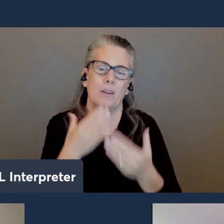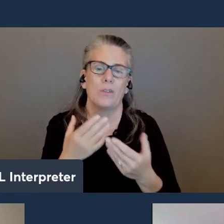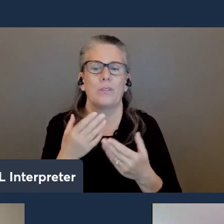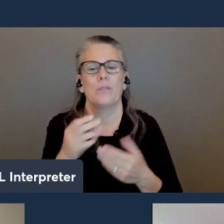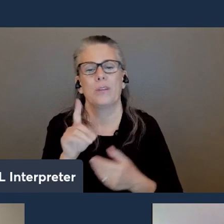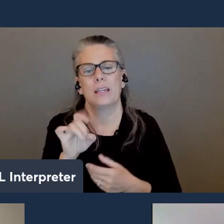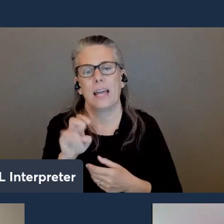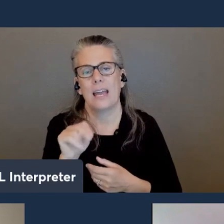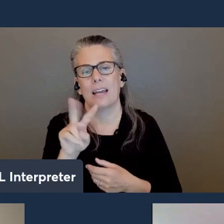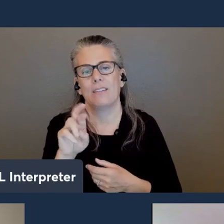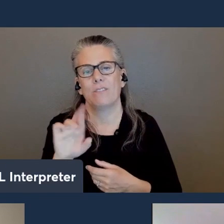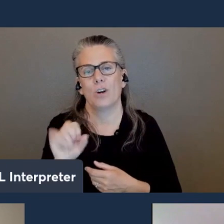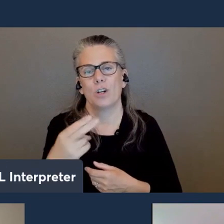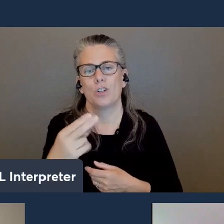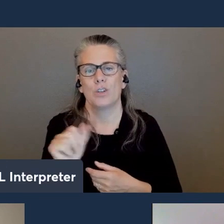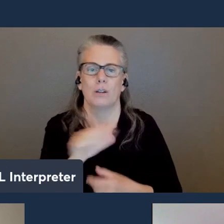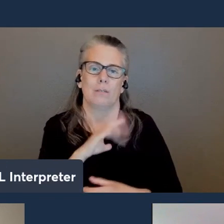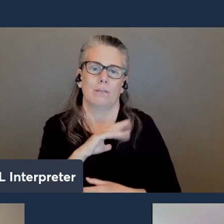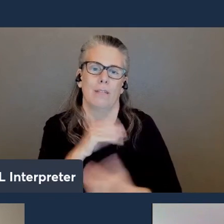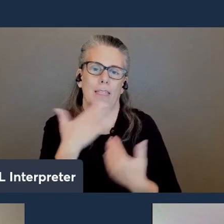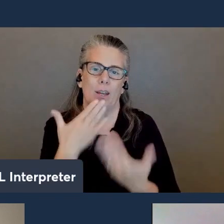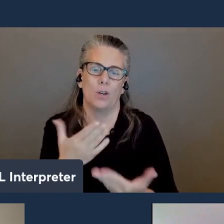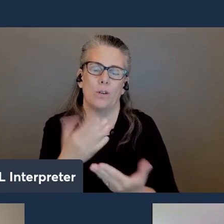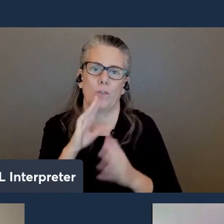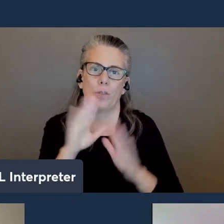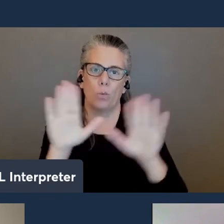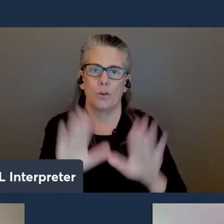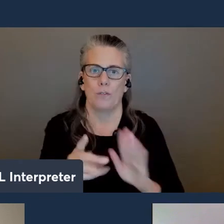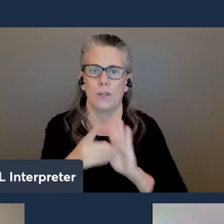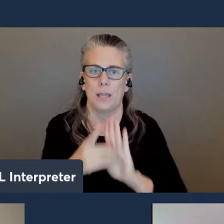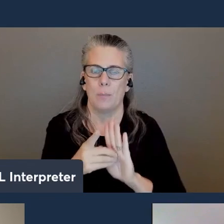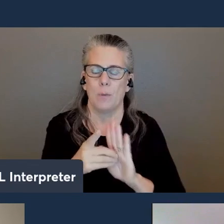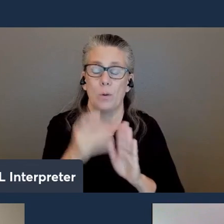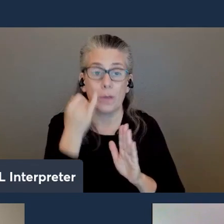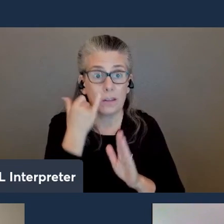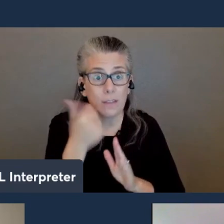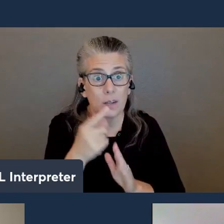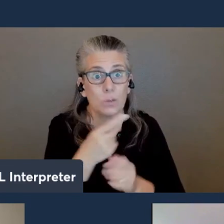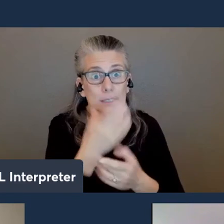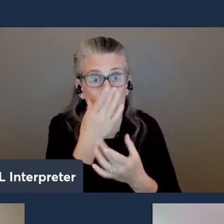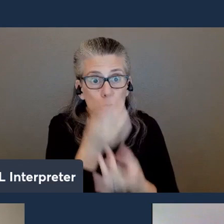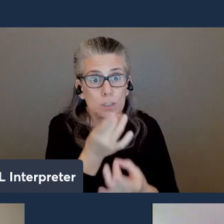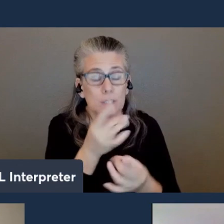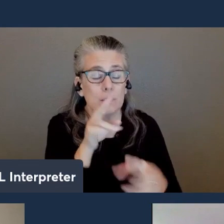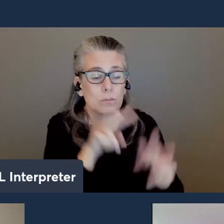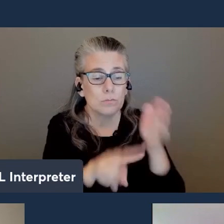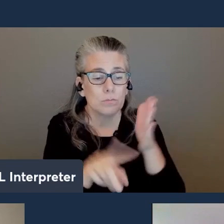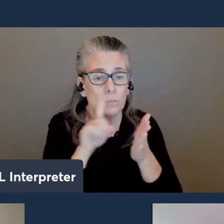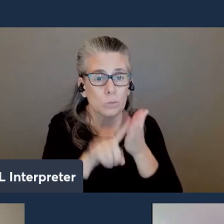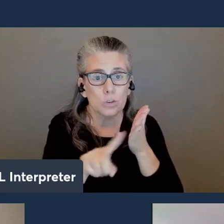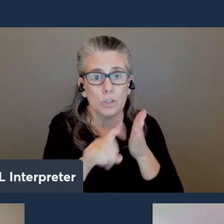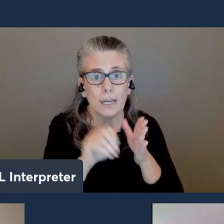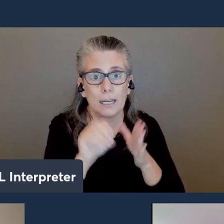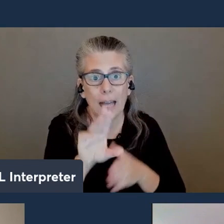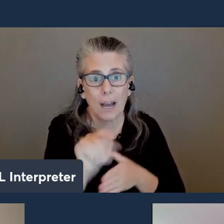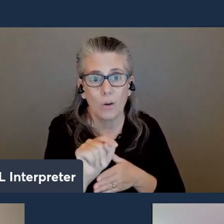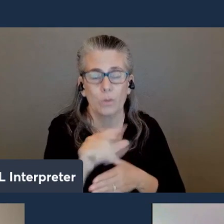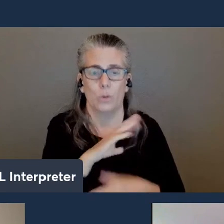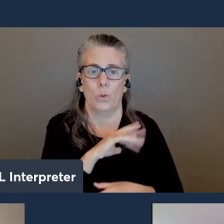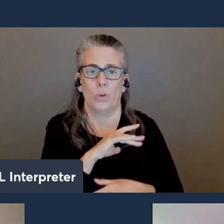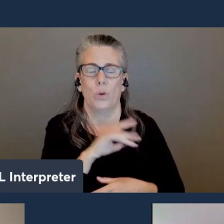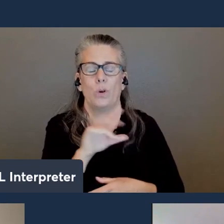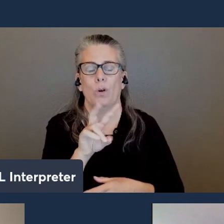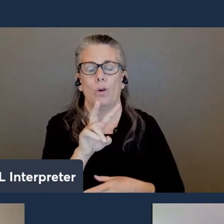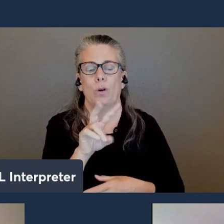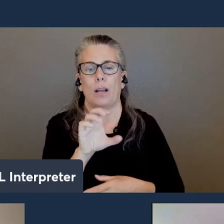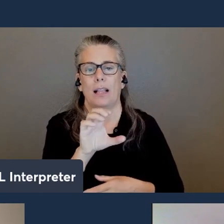much for a wonderful demo. If you're all interested in checking out CloudWatch RUM, real user monitoring, is that the